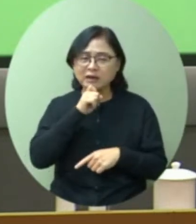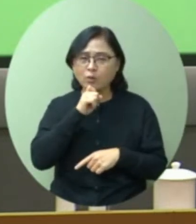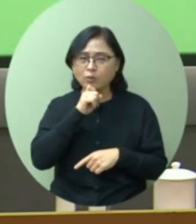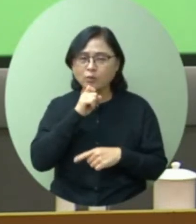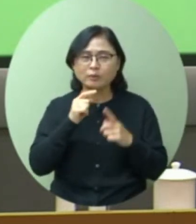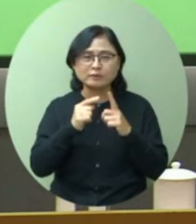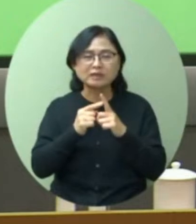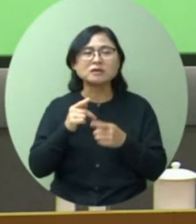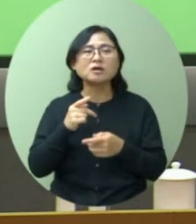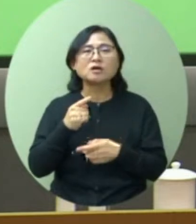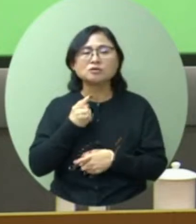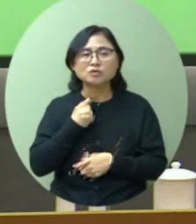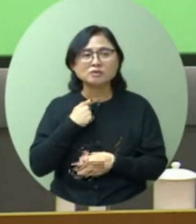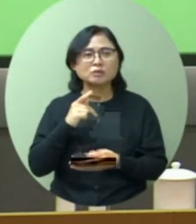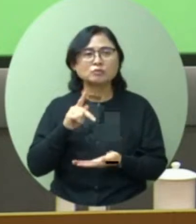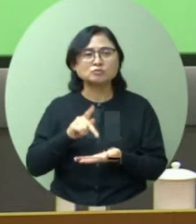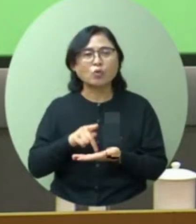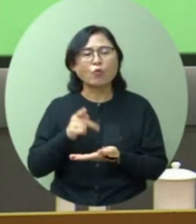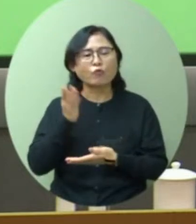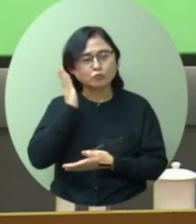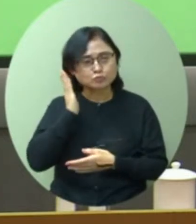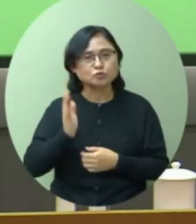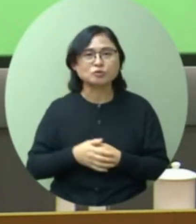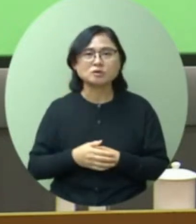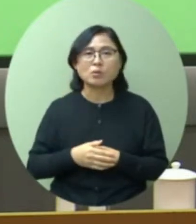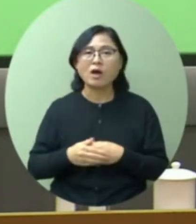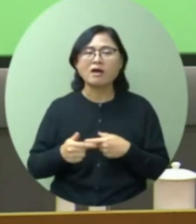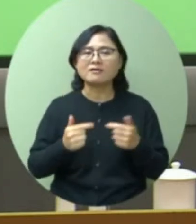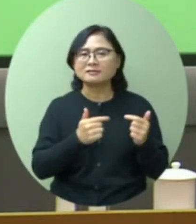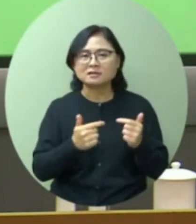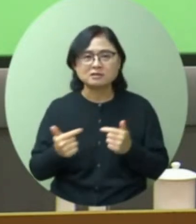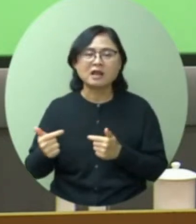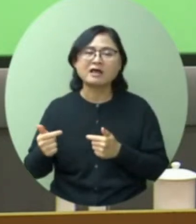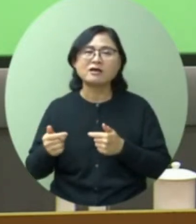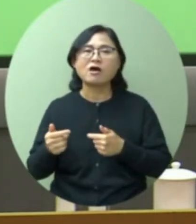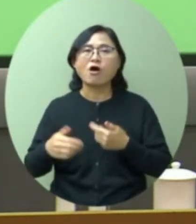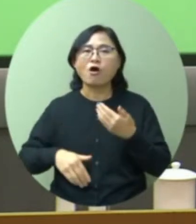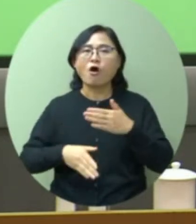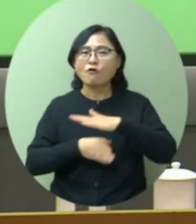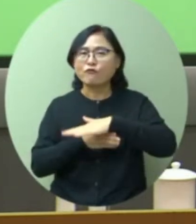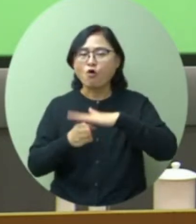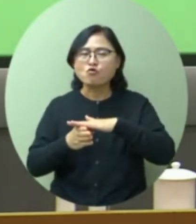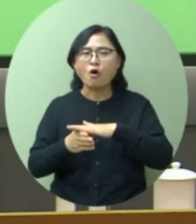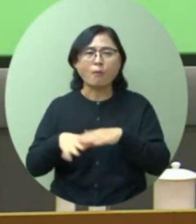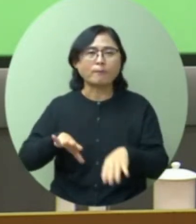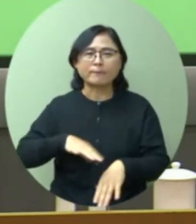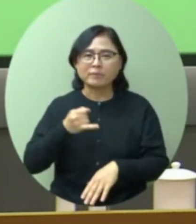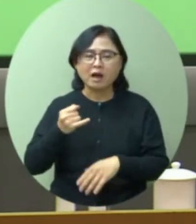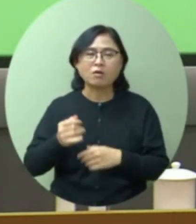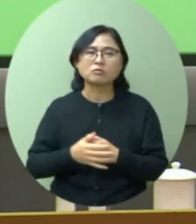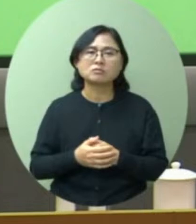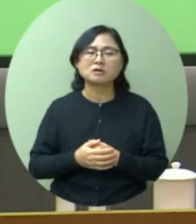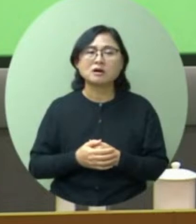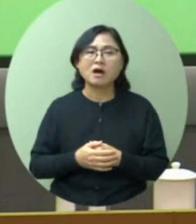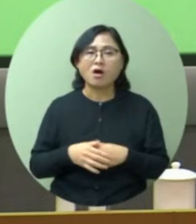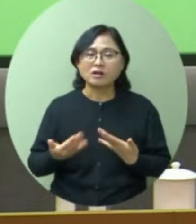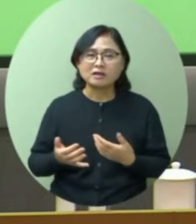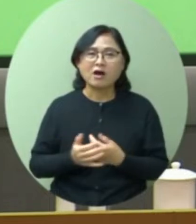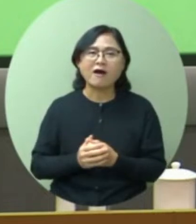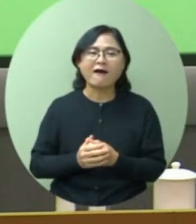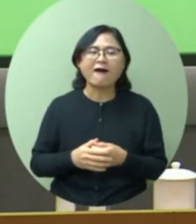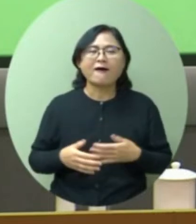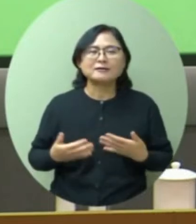we have to be realistic, pragmatic. We don't live in a dream world. We live in the real world. So I have